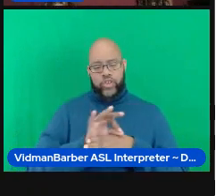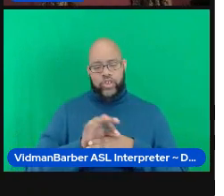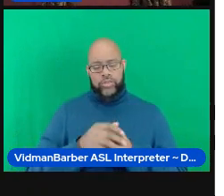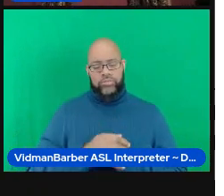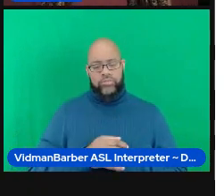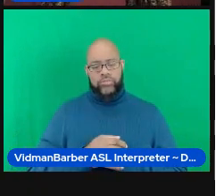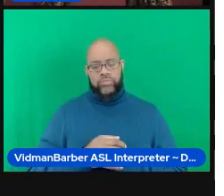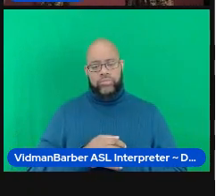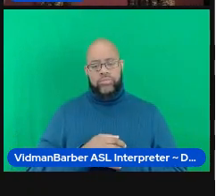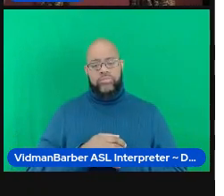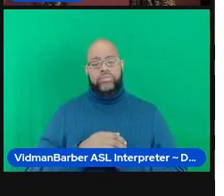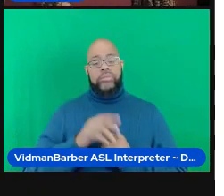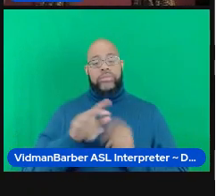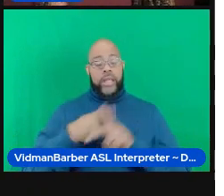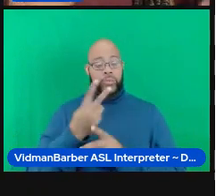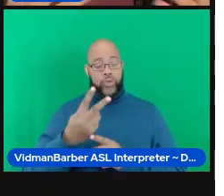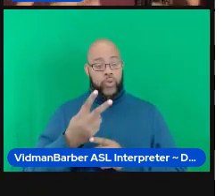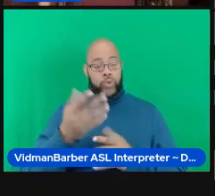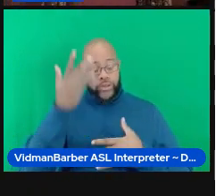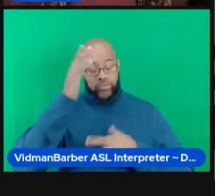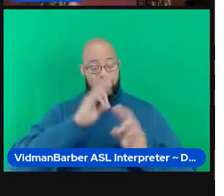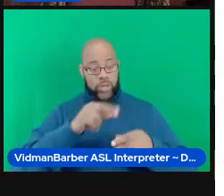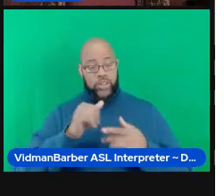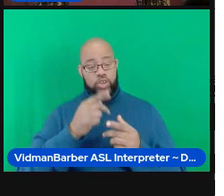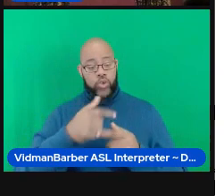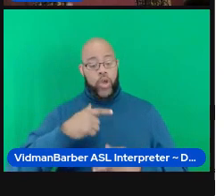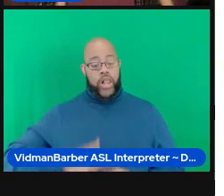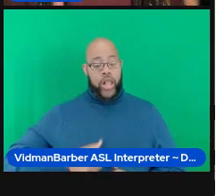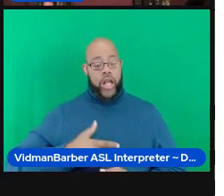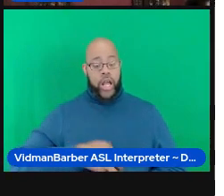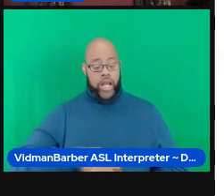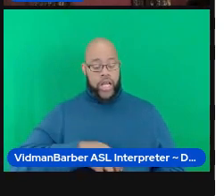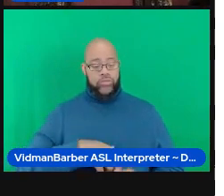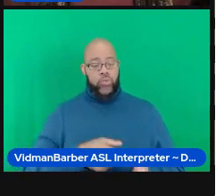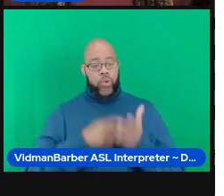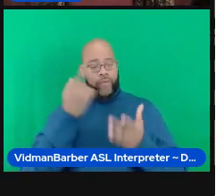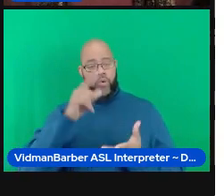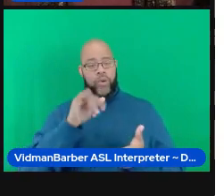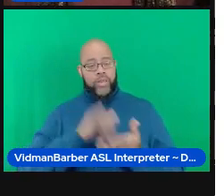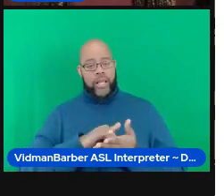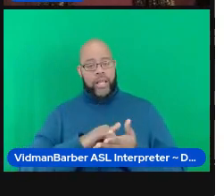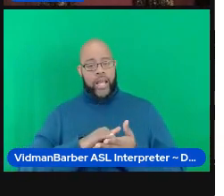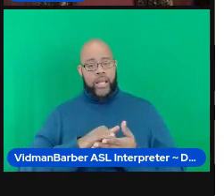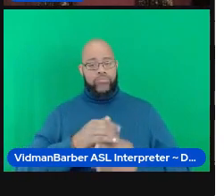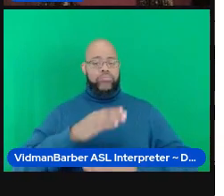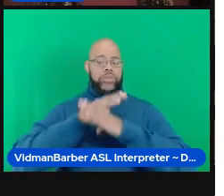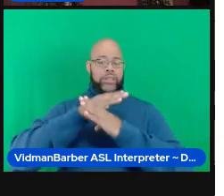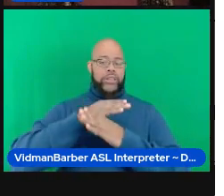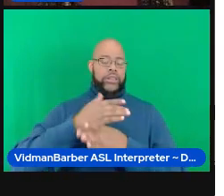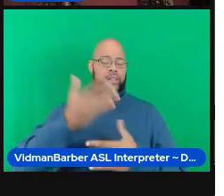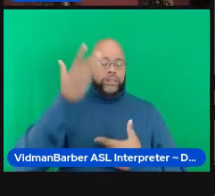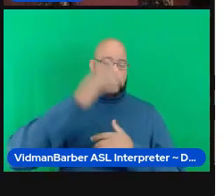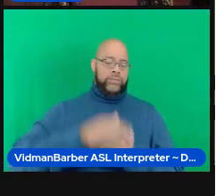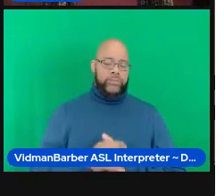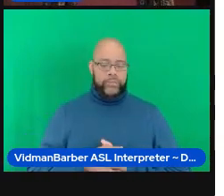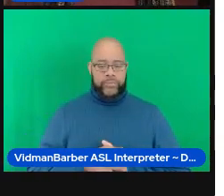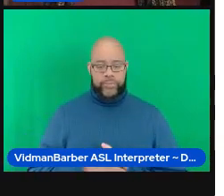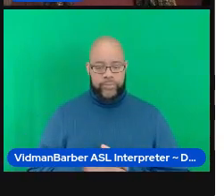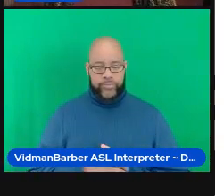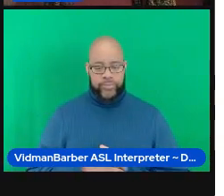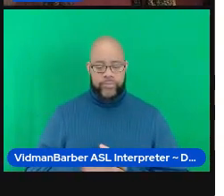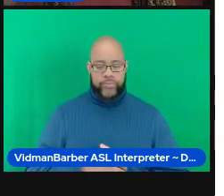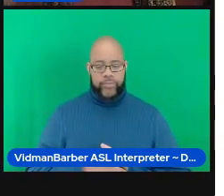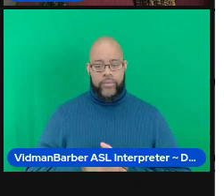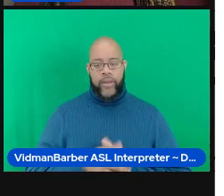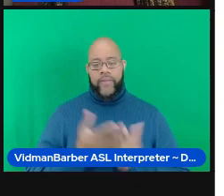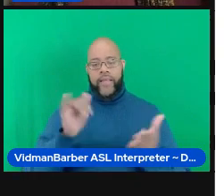type 2 immune response that's been shown in the lung and gut to be required for anti-helminth immunity. So these functions include things